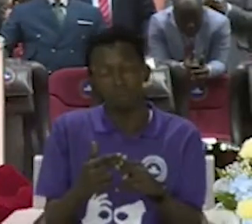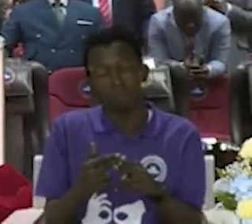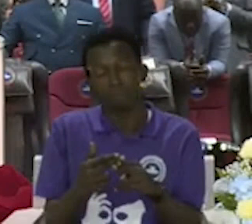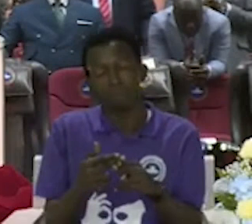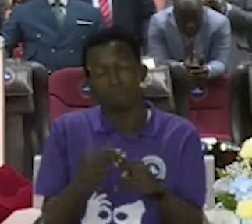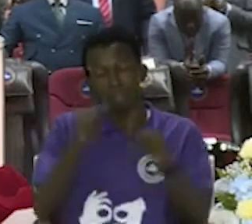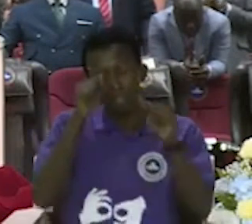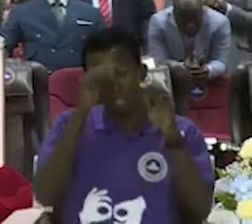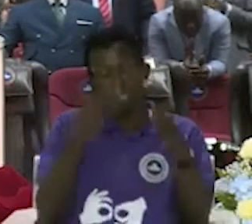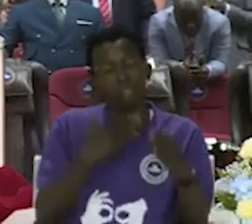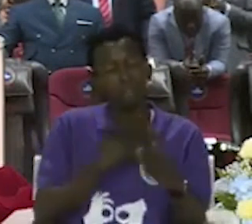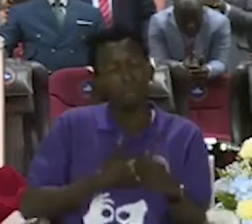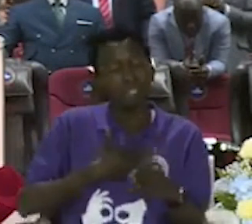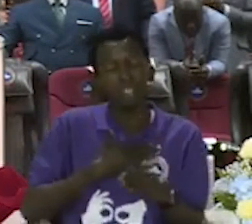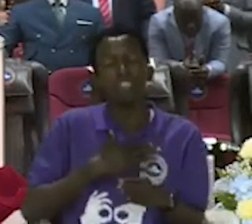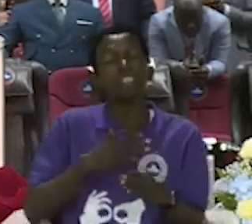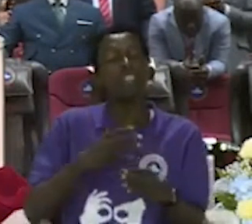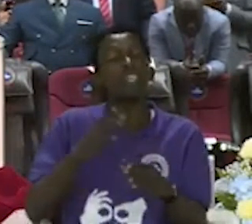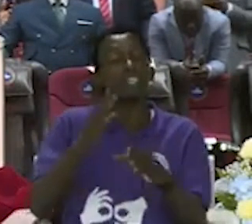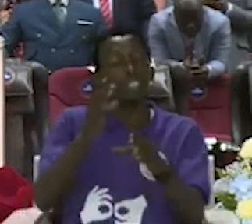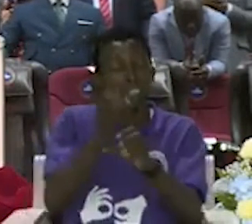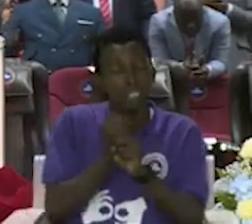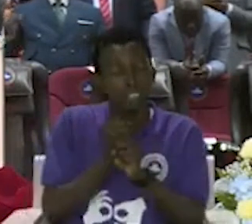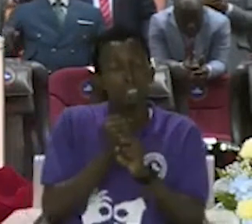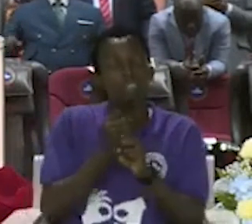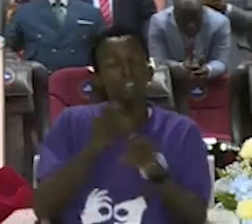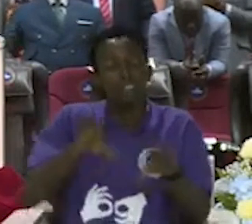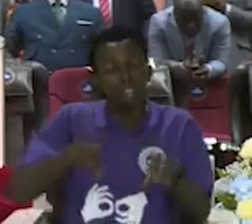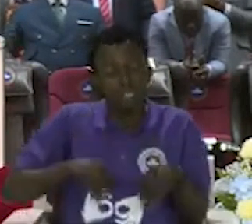Father, please receive the thanksgiving of your children.